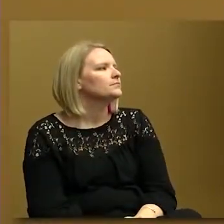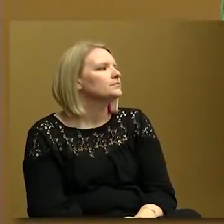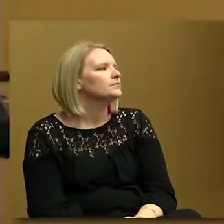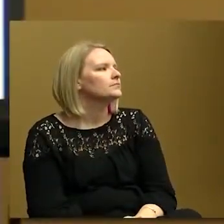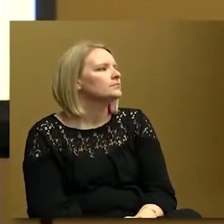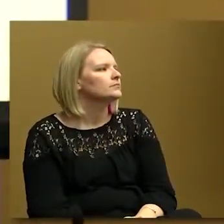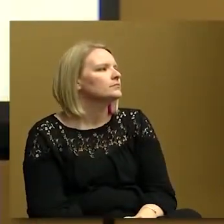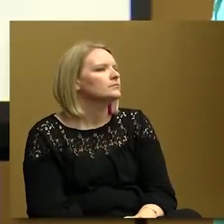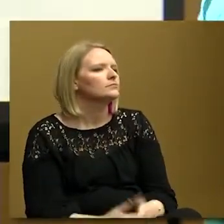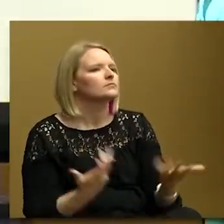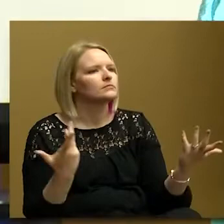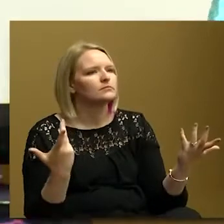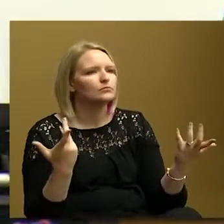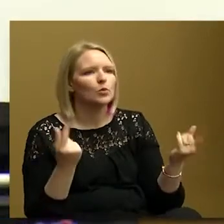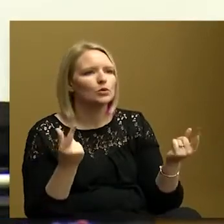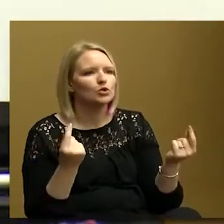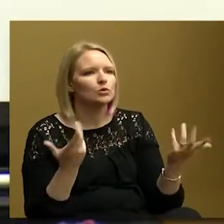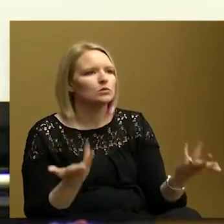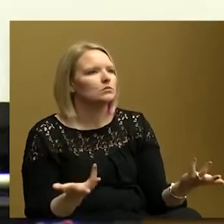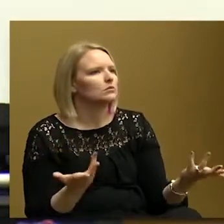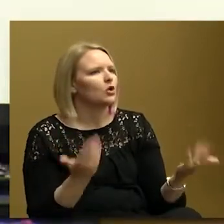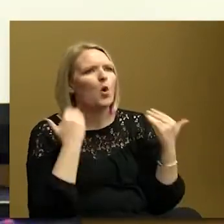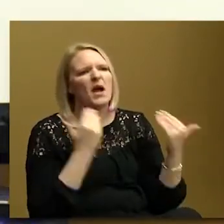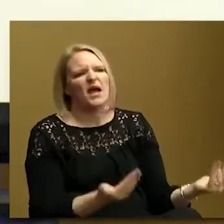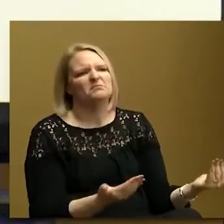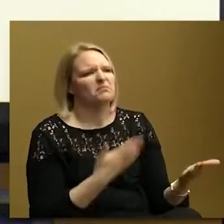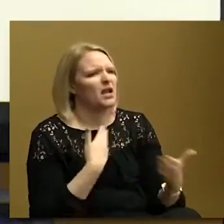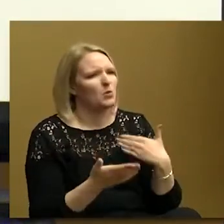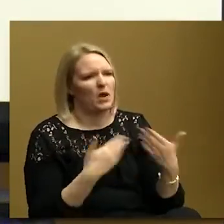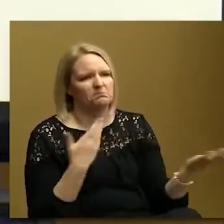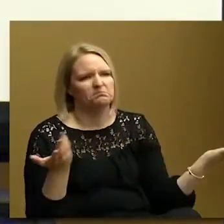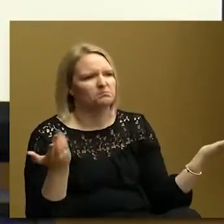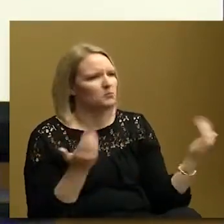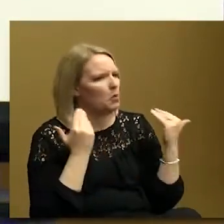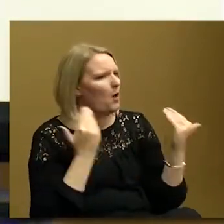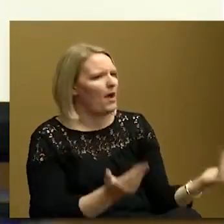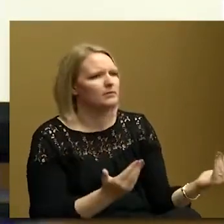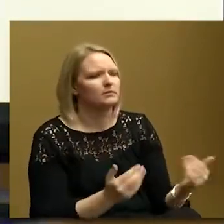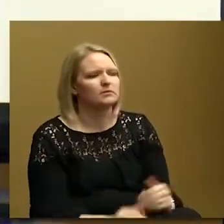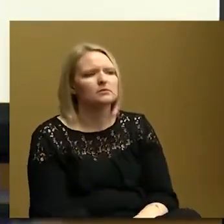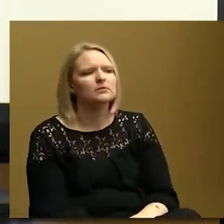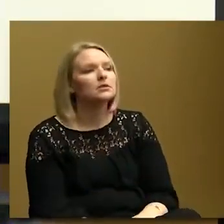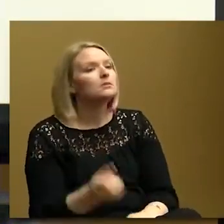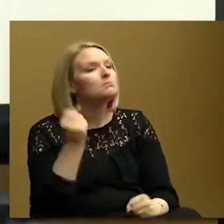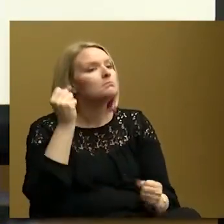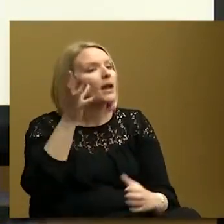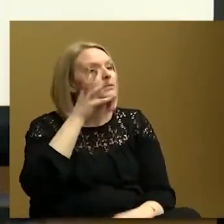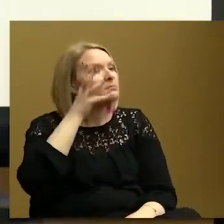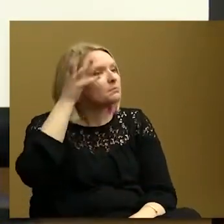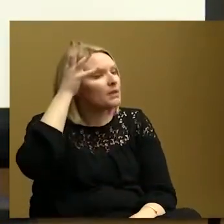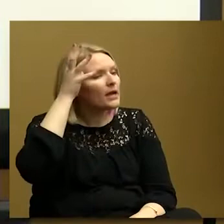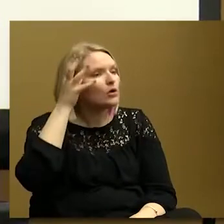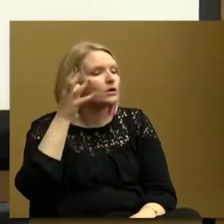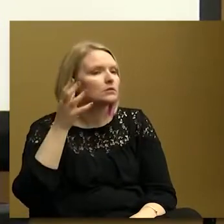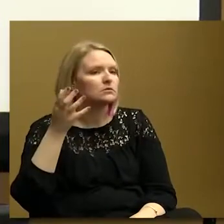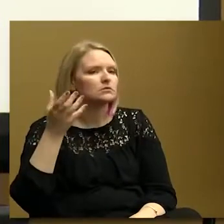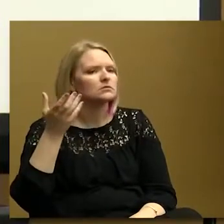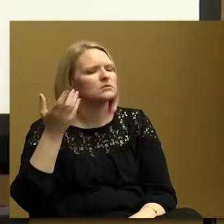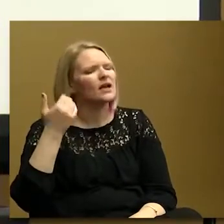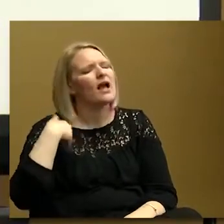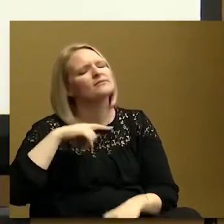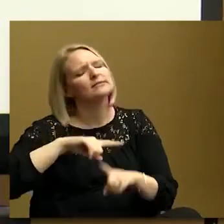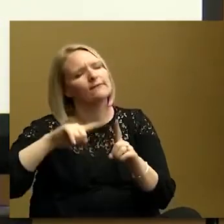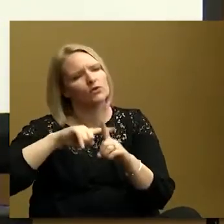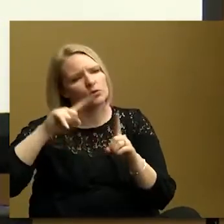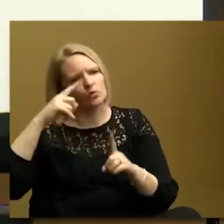anyway? We do it anyway, don't we? There are lots of parents for a variety of reasons. I